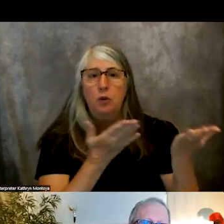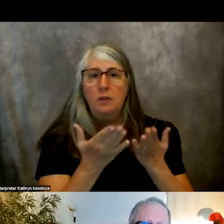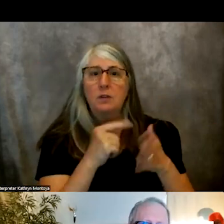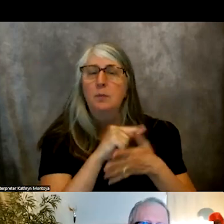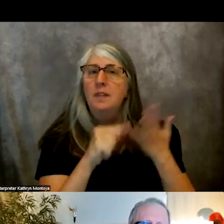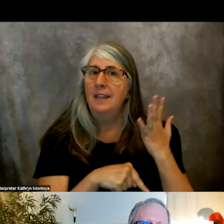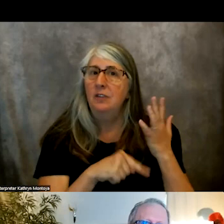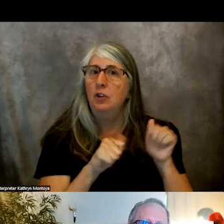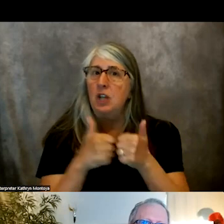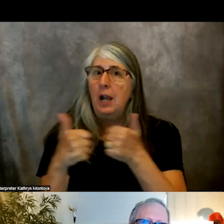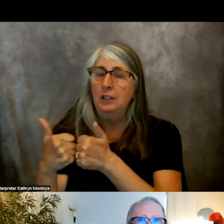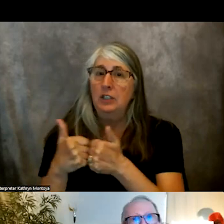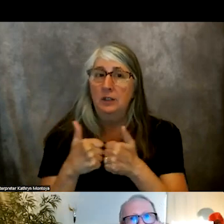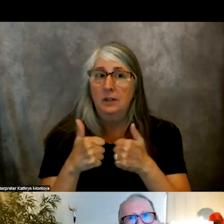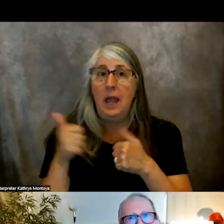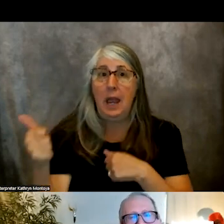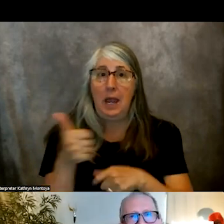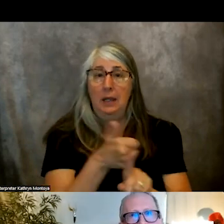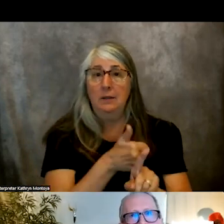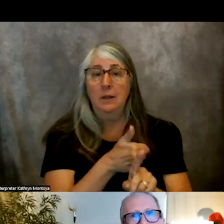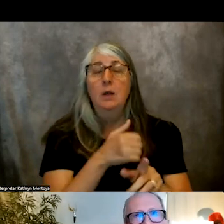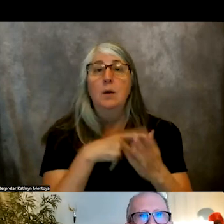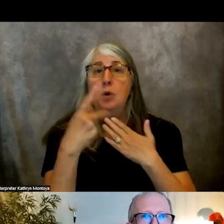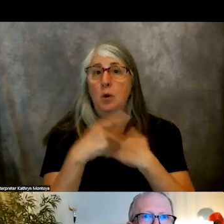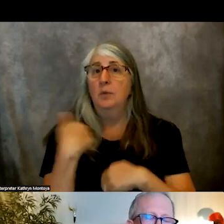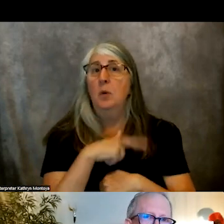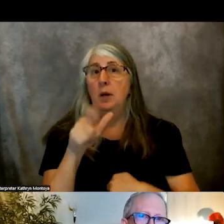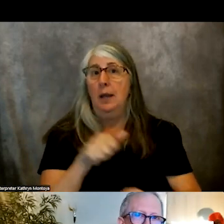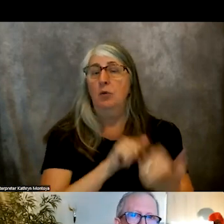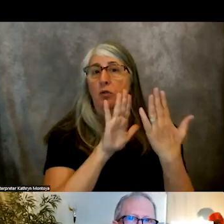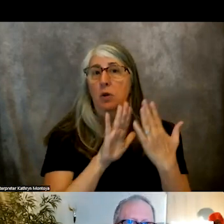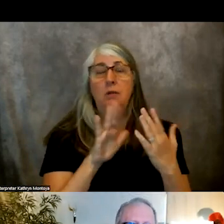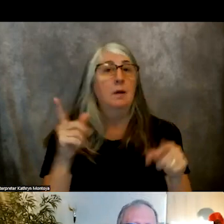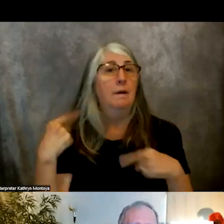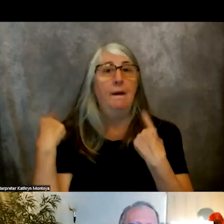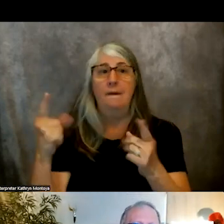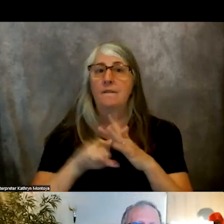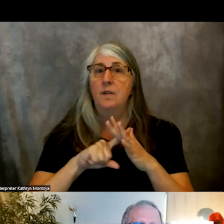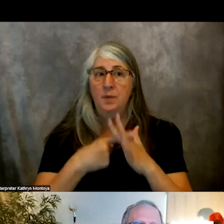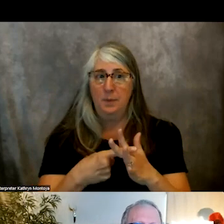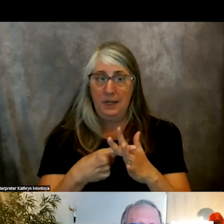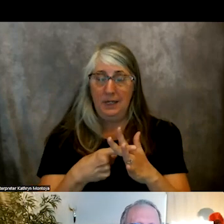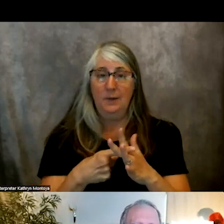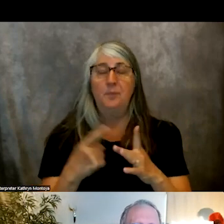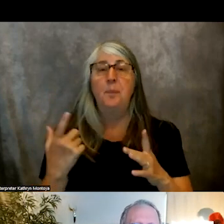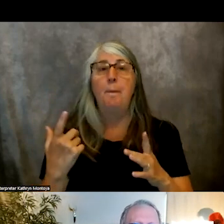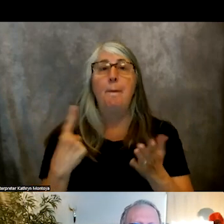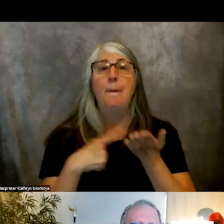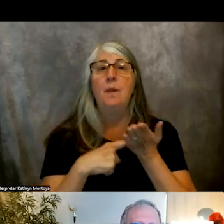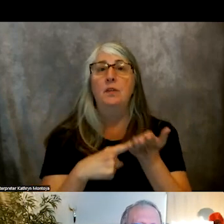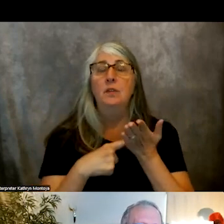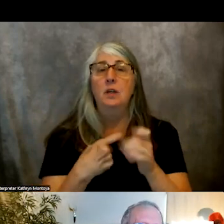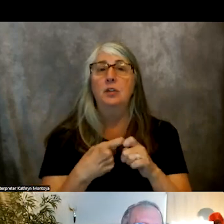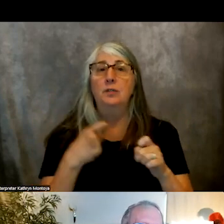as programmers that we've got to address. From the very beginning, the discussion from